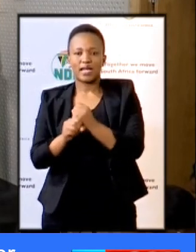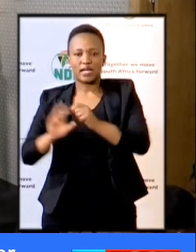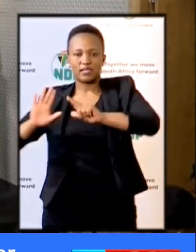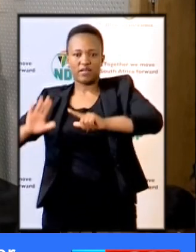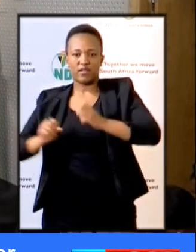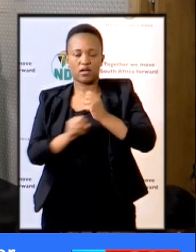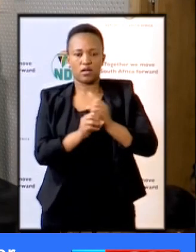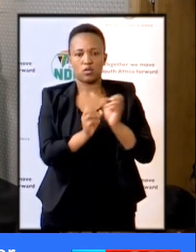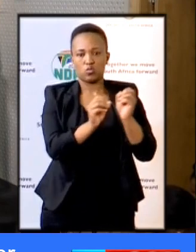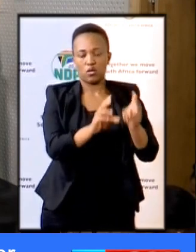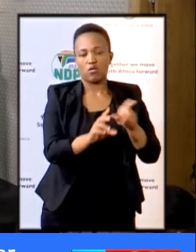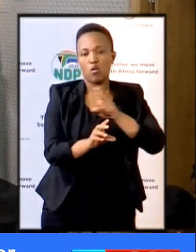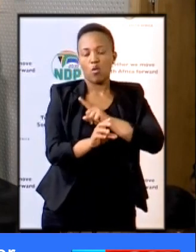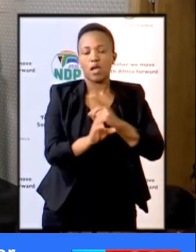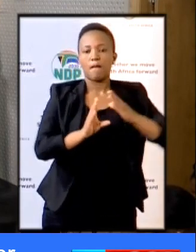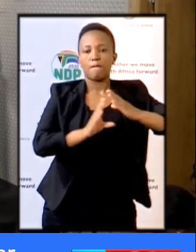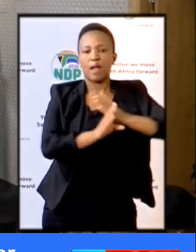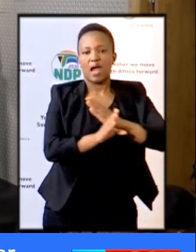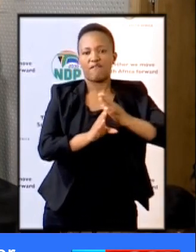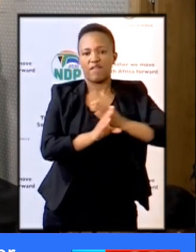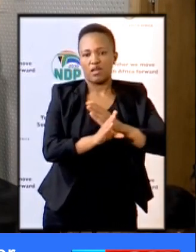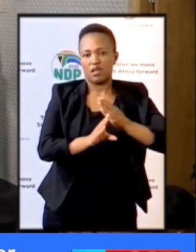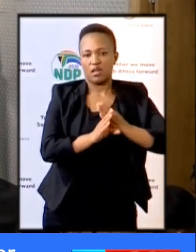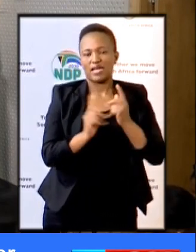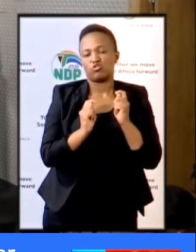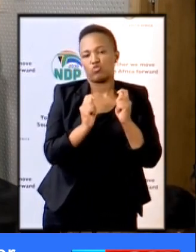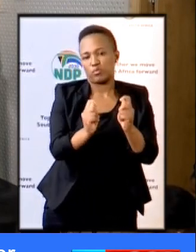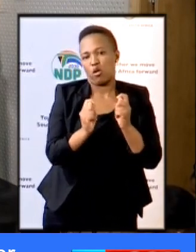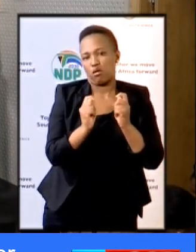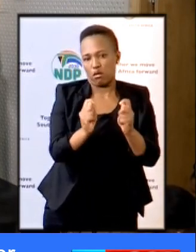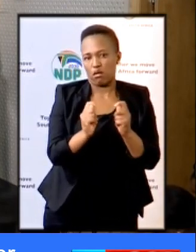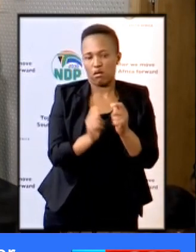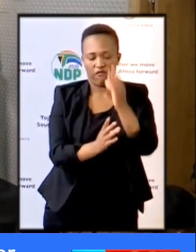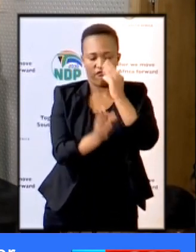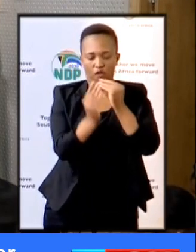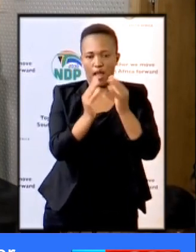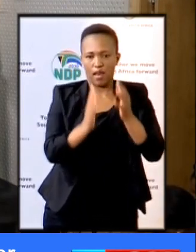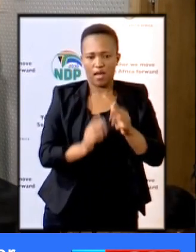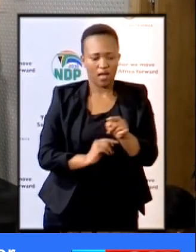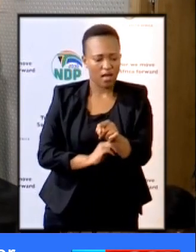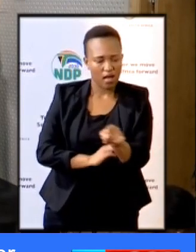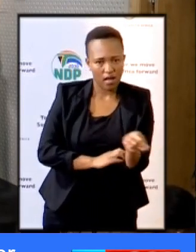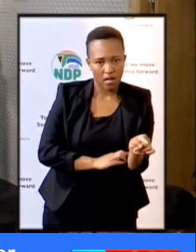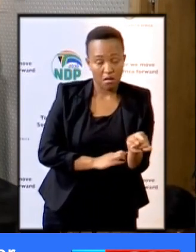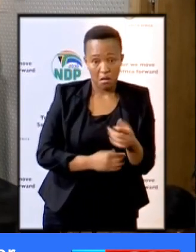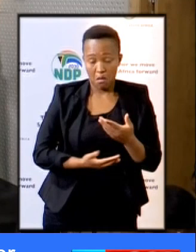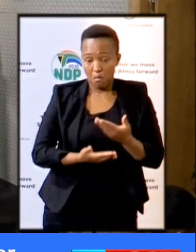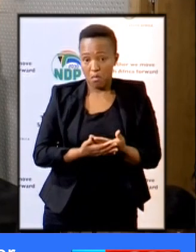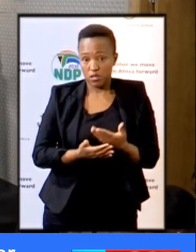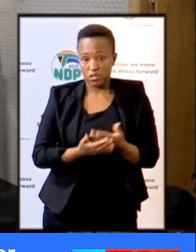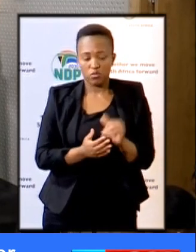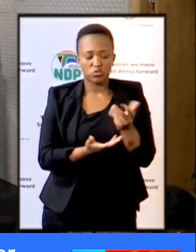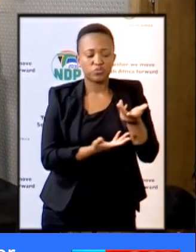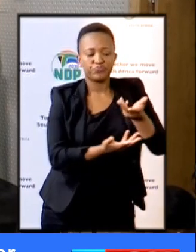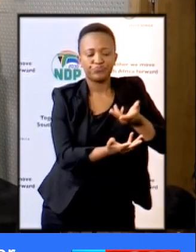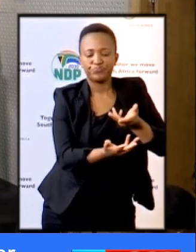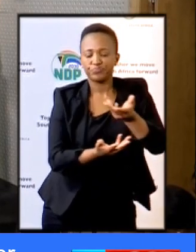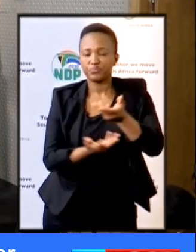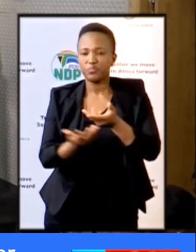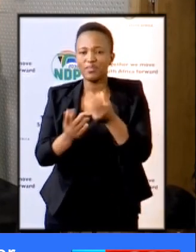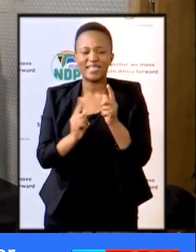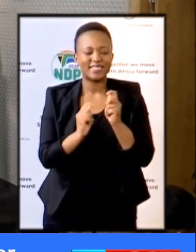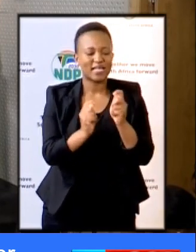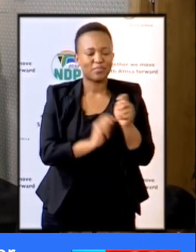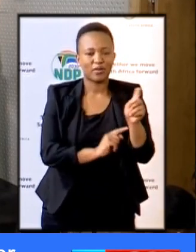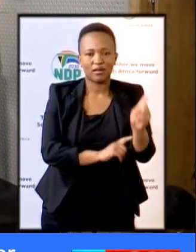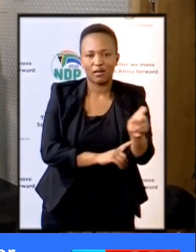private scholar transport? Will there be a way to liaise with the providers on what